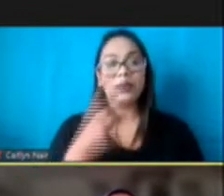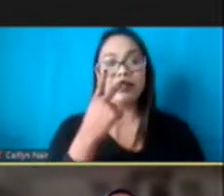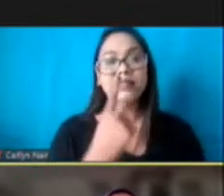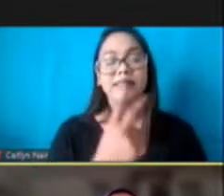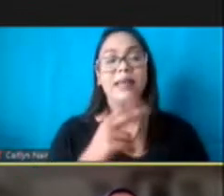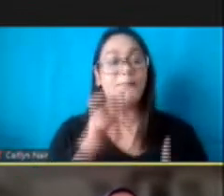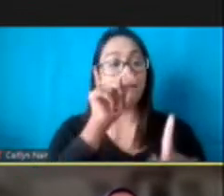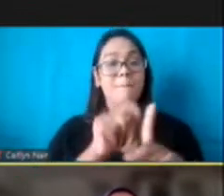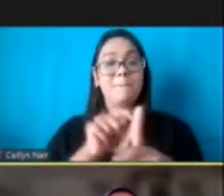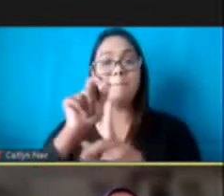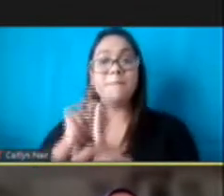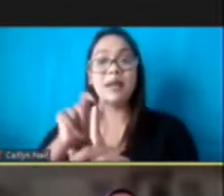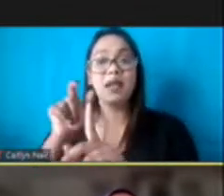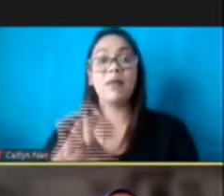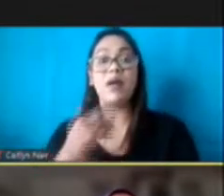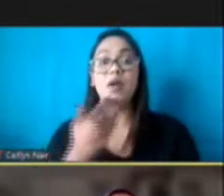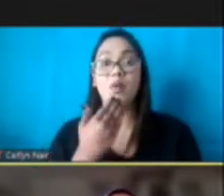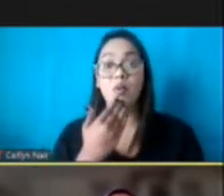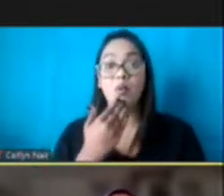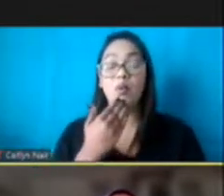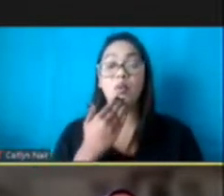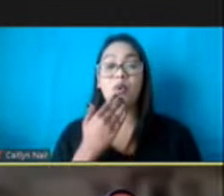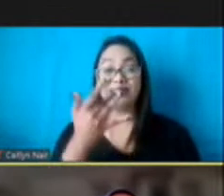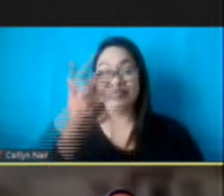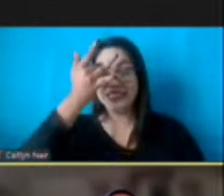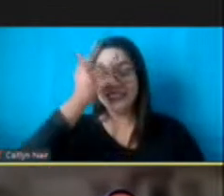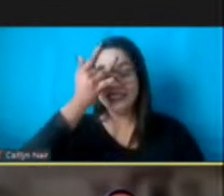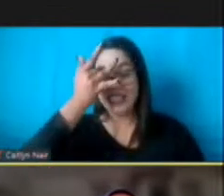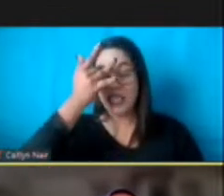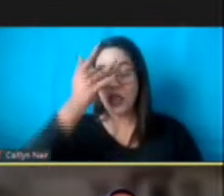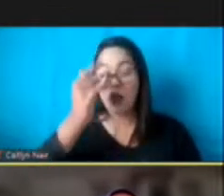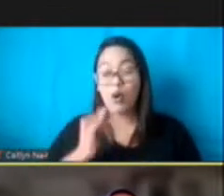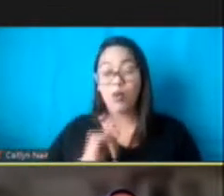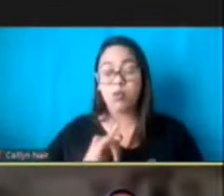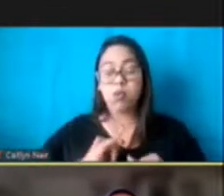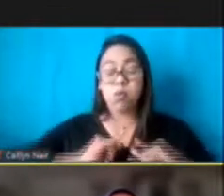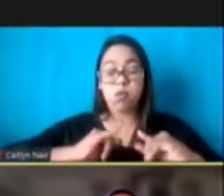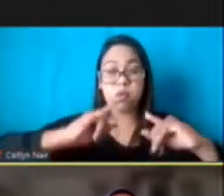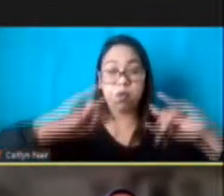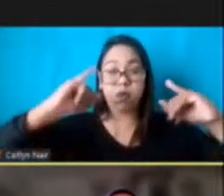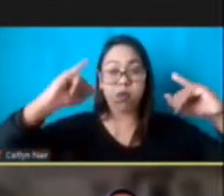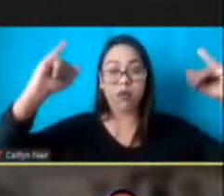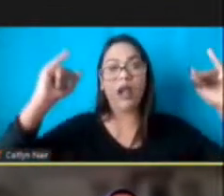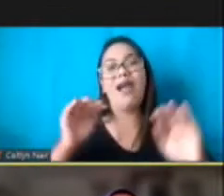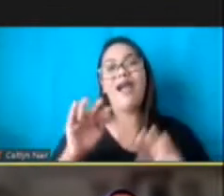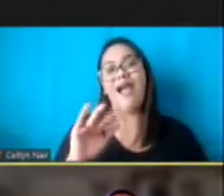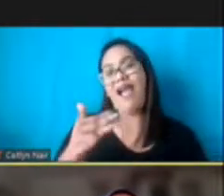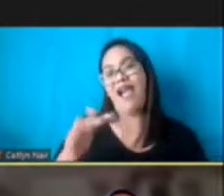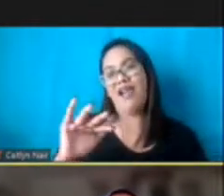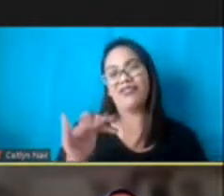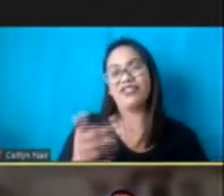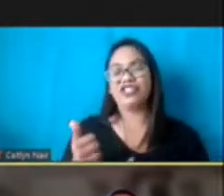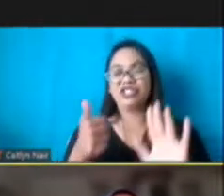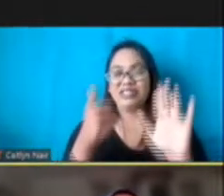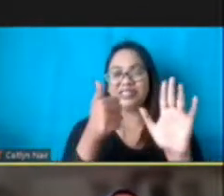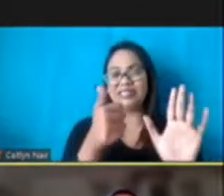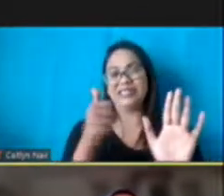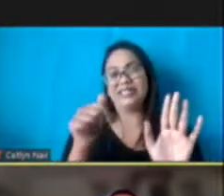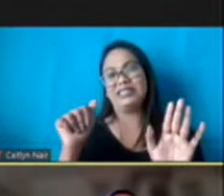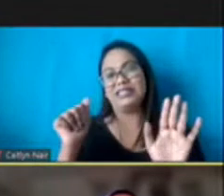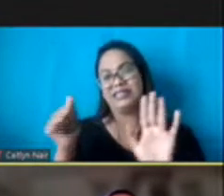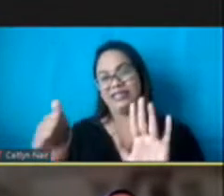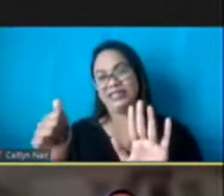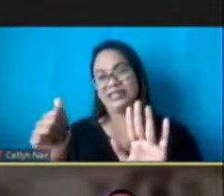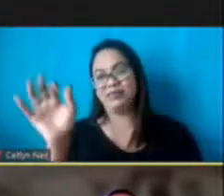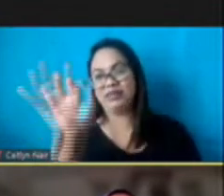who were severe nationally by month, and it's on average been around 66% with a little bit of increase at